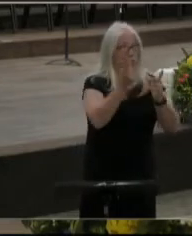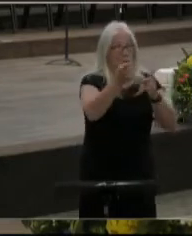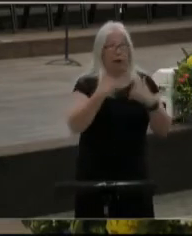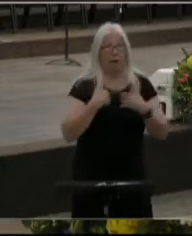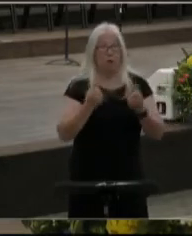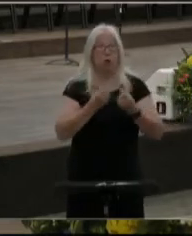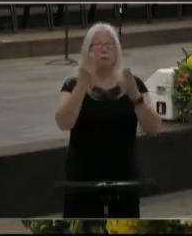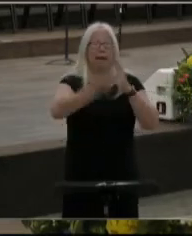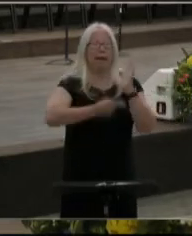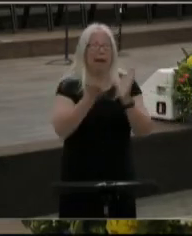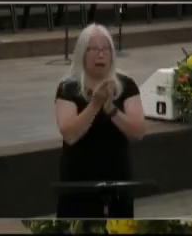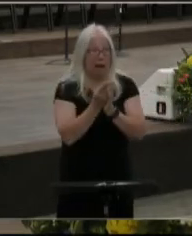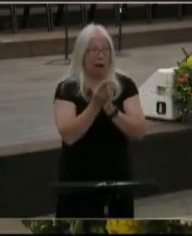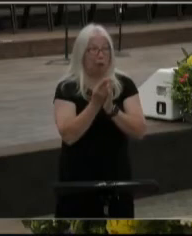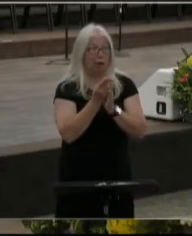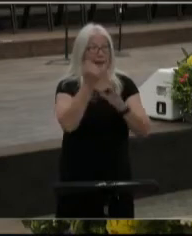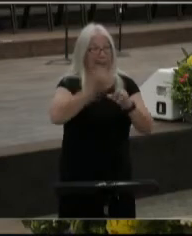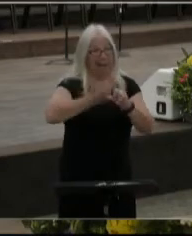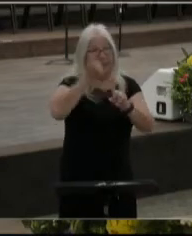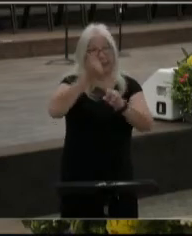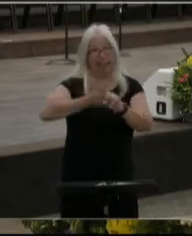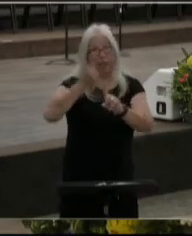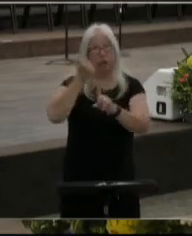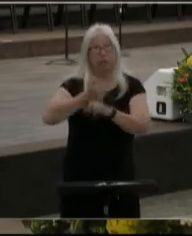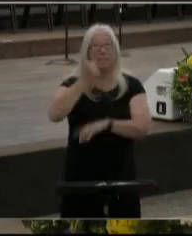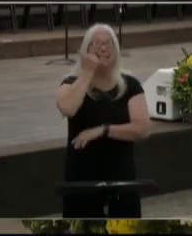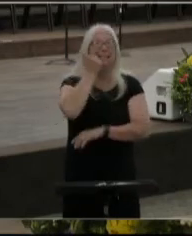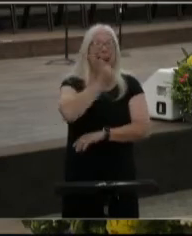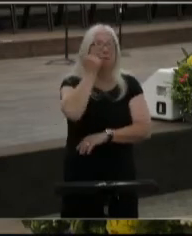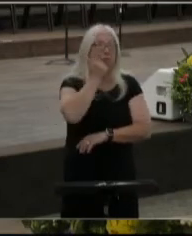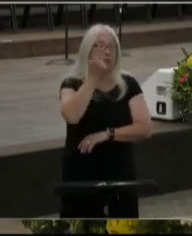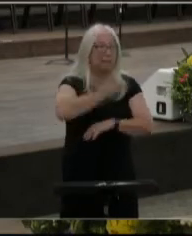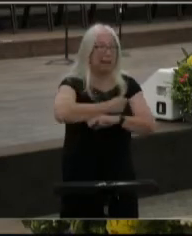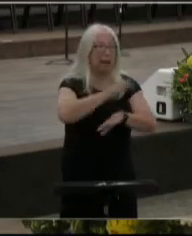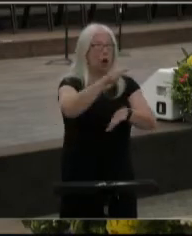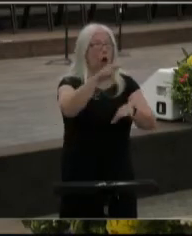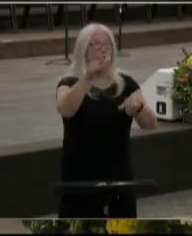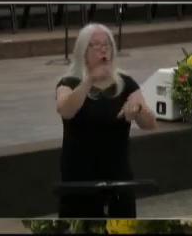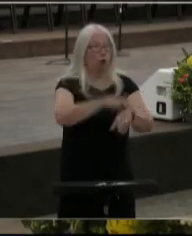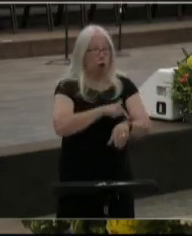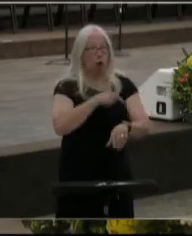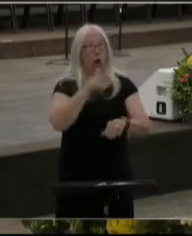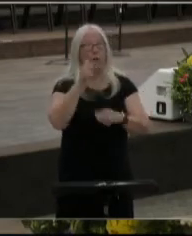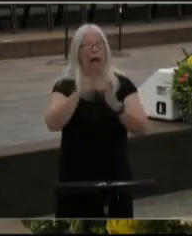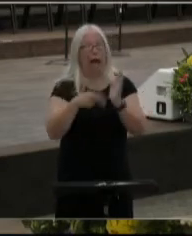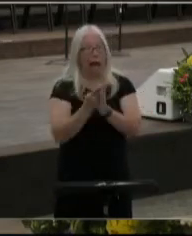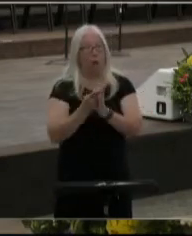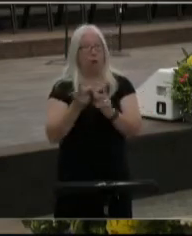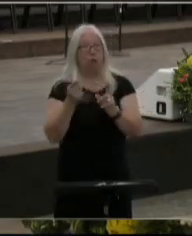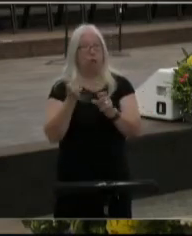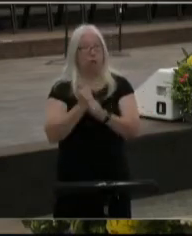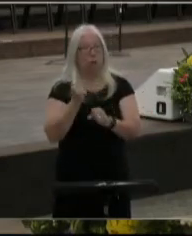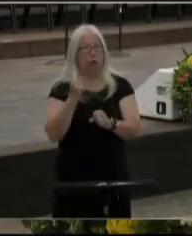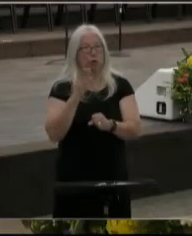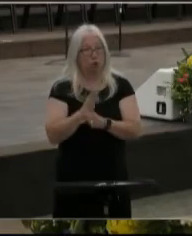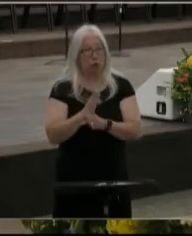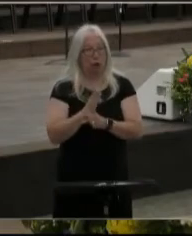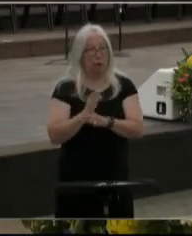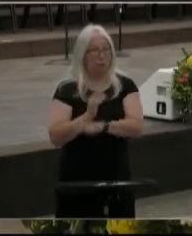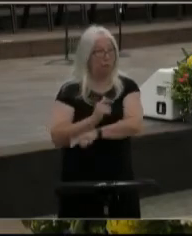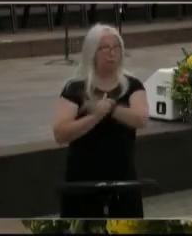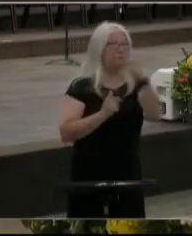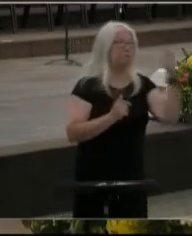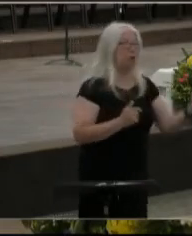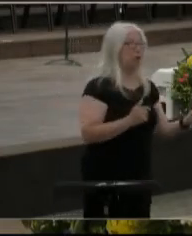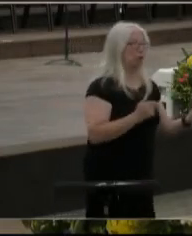only got so many hours in each and every day. And long hours and total commitment to a job. The reverse of